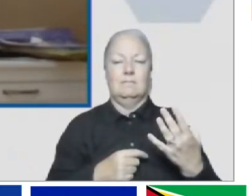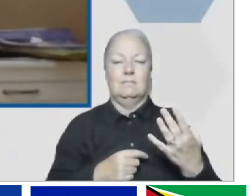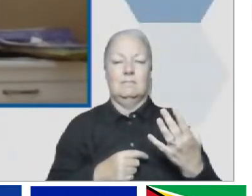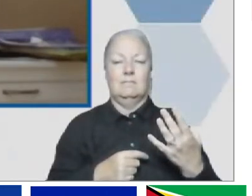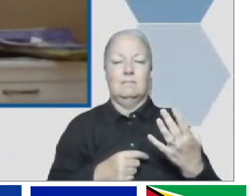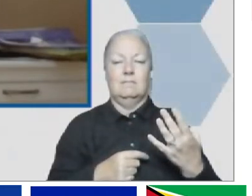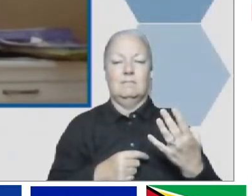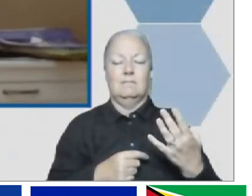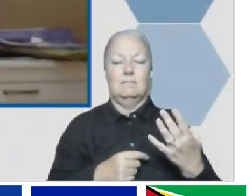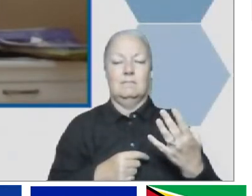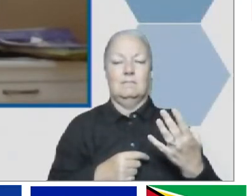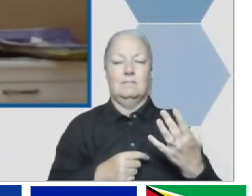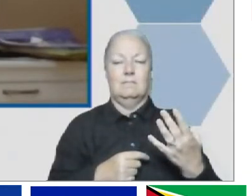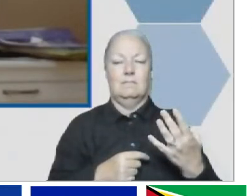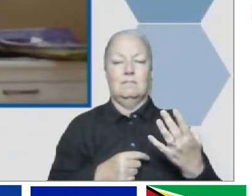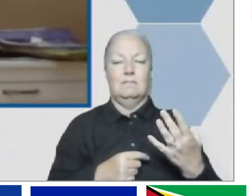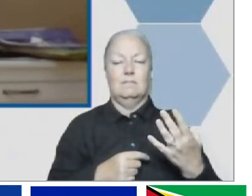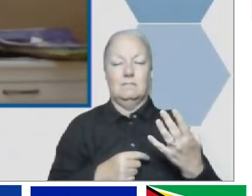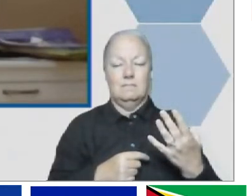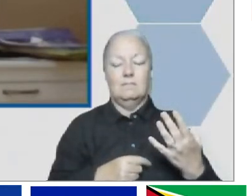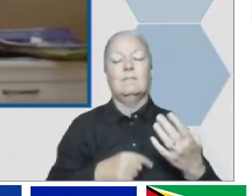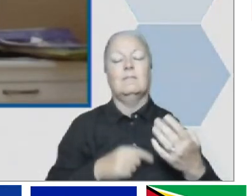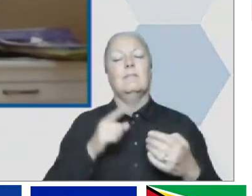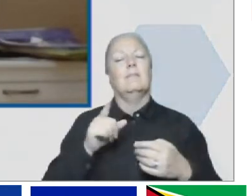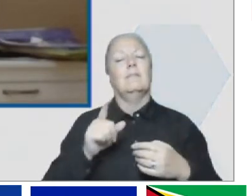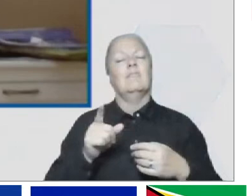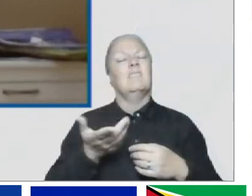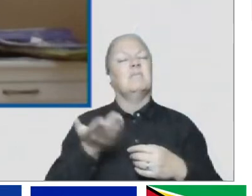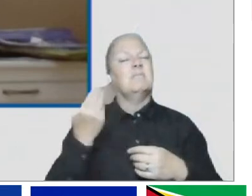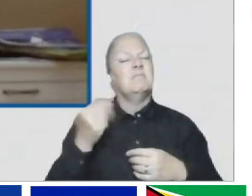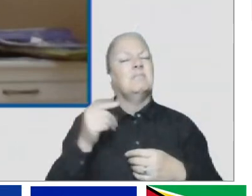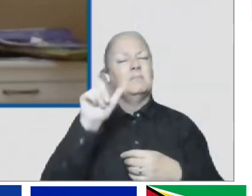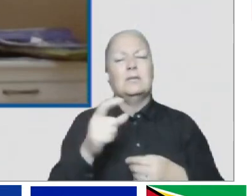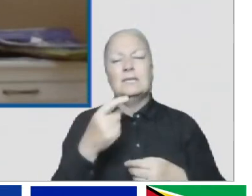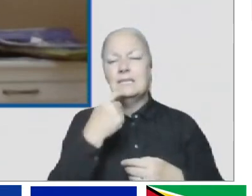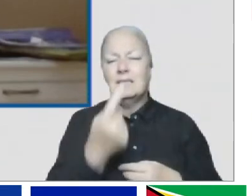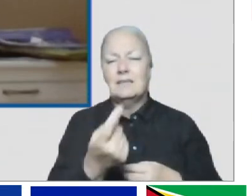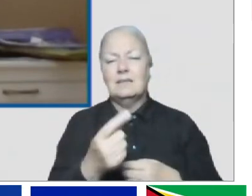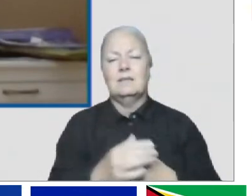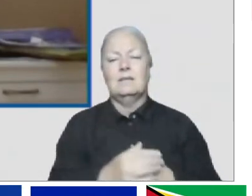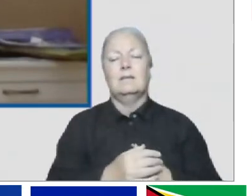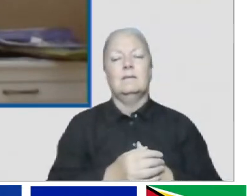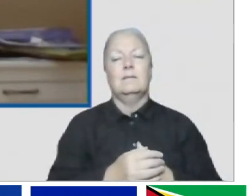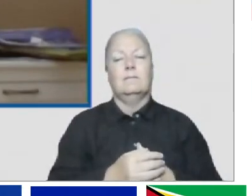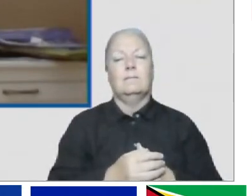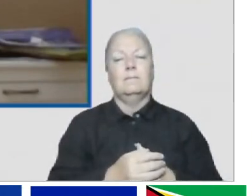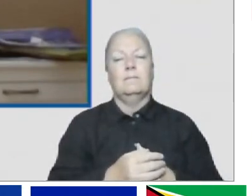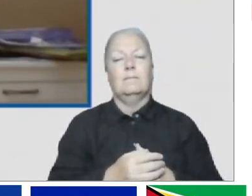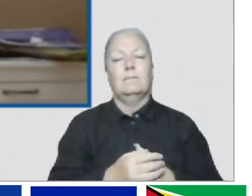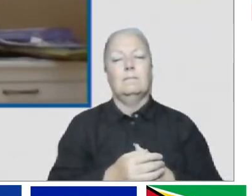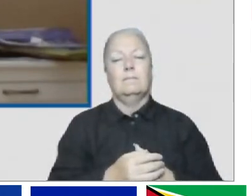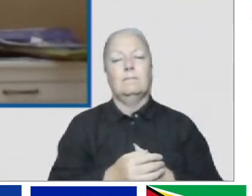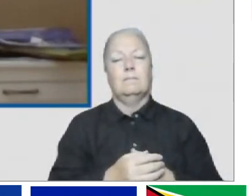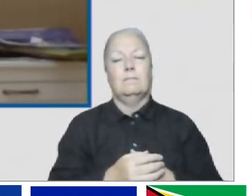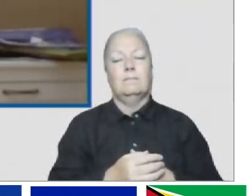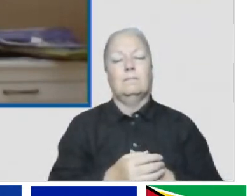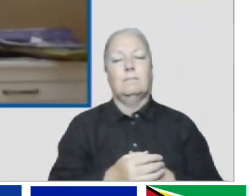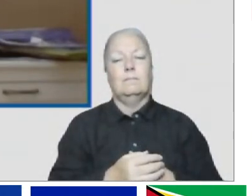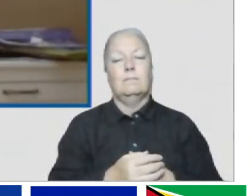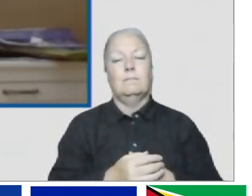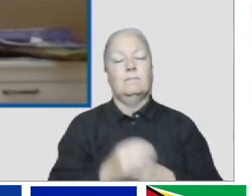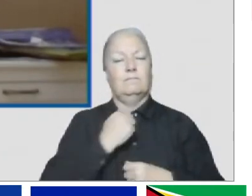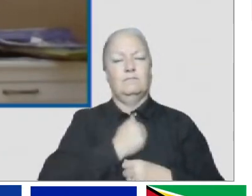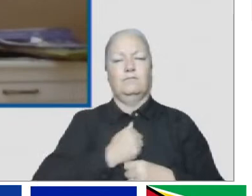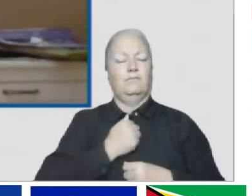Dr. Simon actually talked of the HACE as an example of national coordination. And Sergio Rico talked about